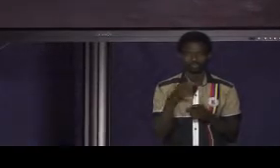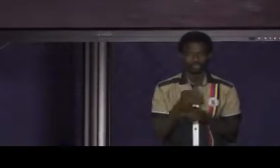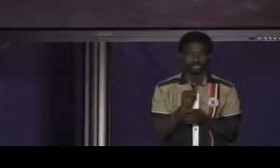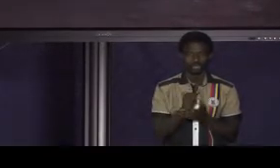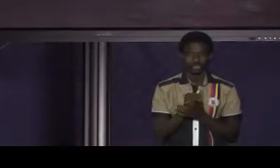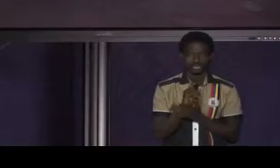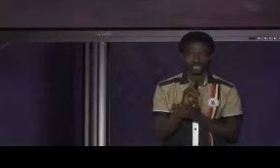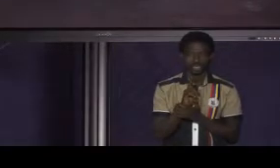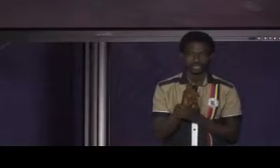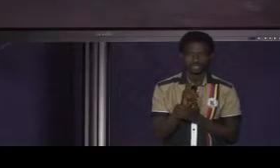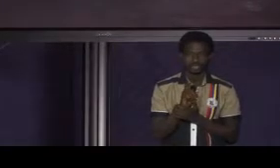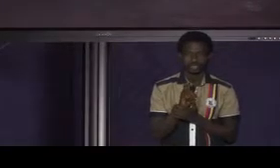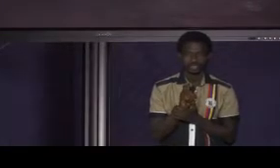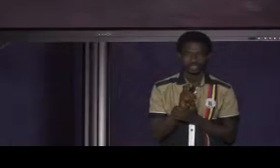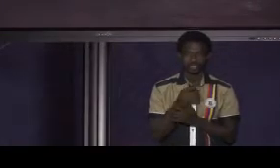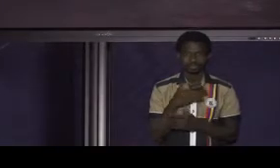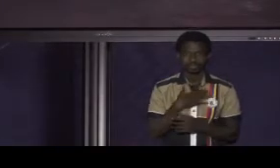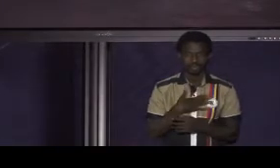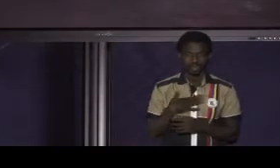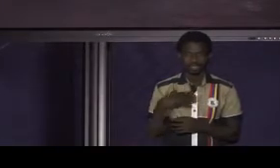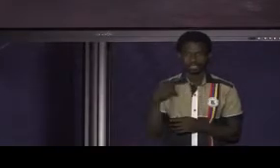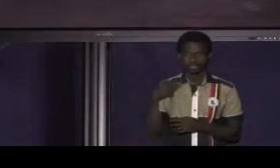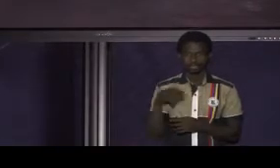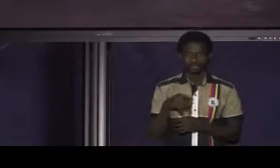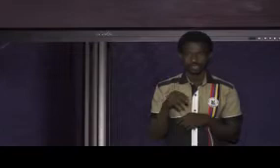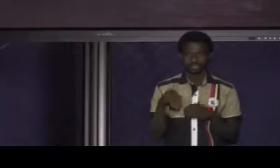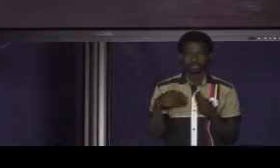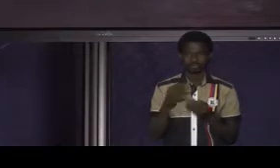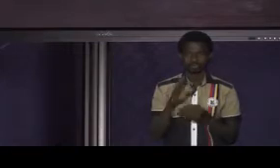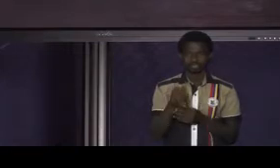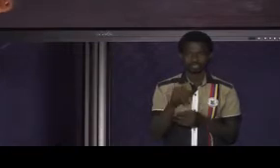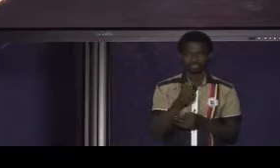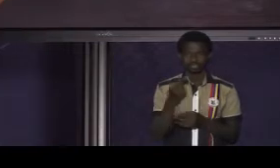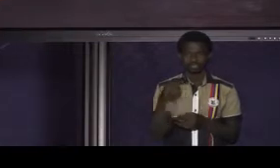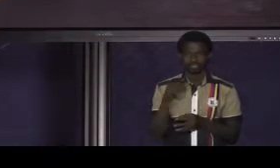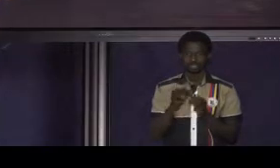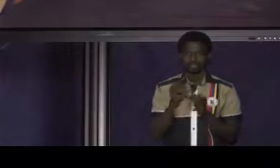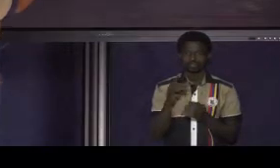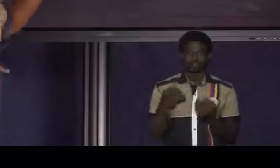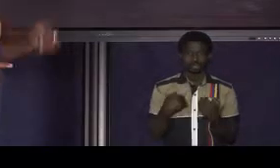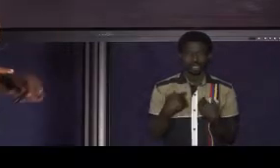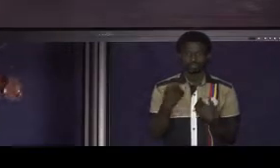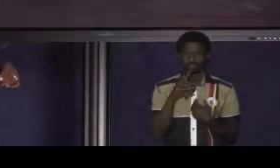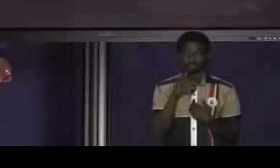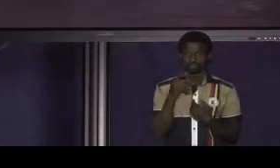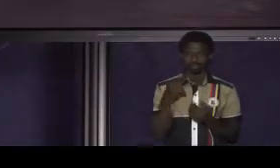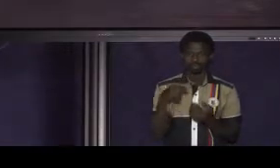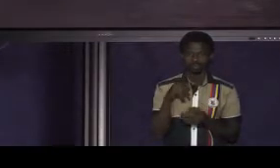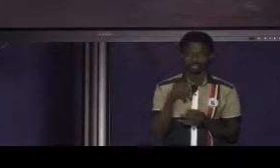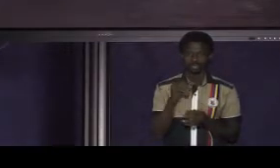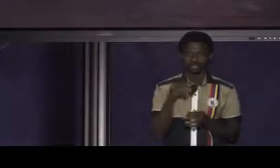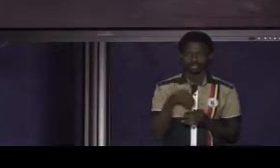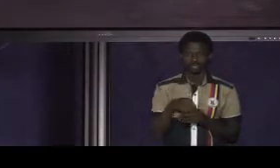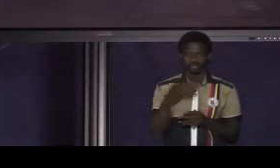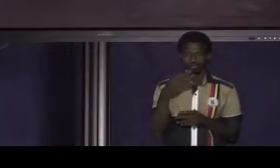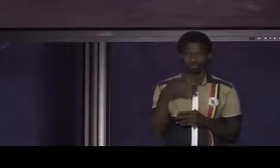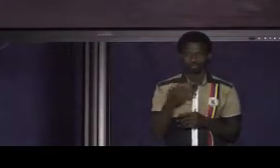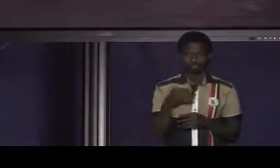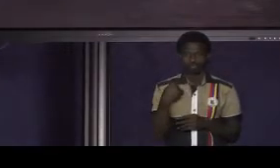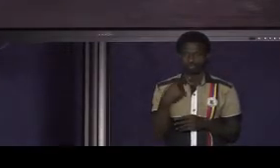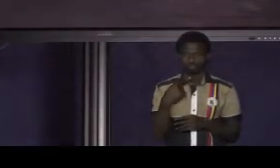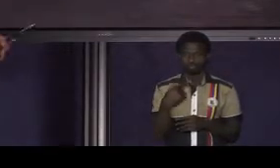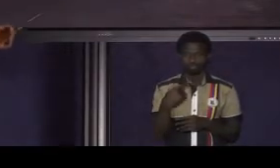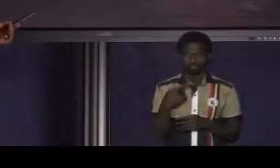that? Please mark. Give yourself a tick if you have the question mark in front of Who goes